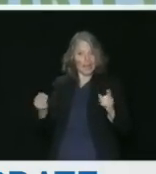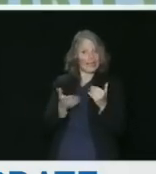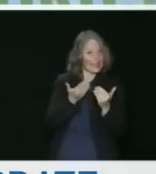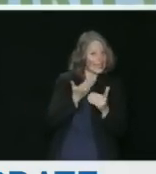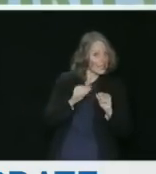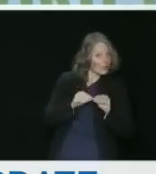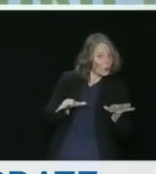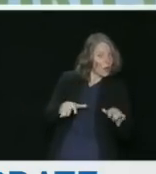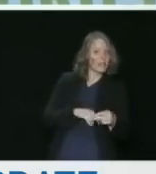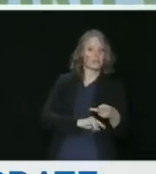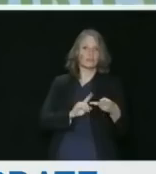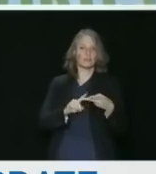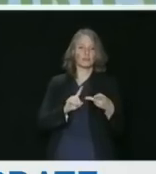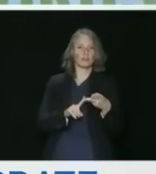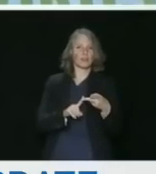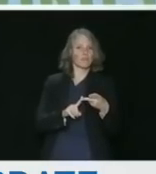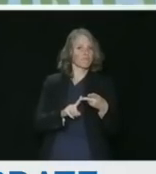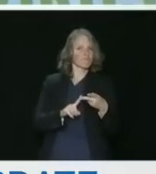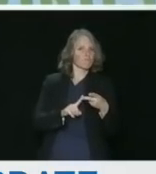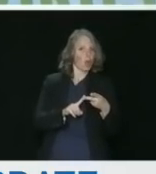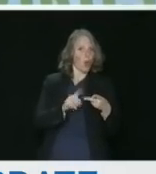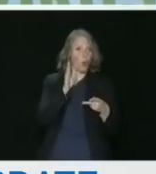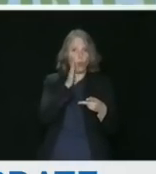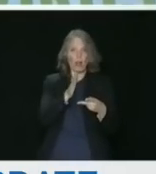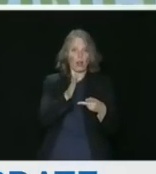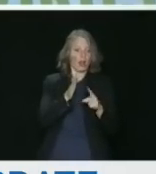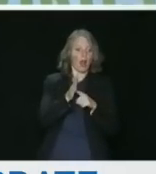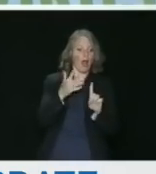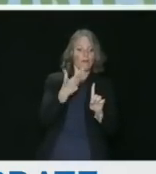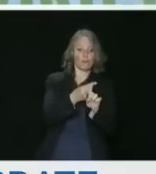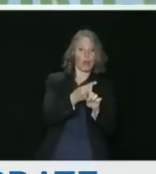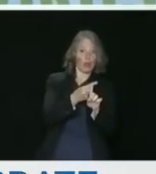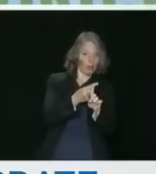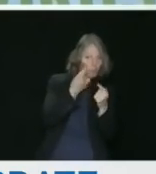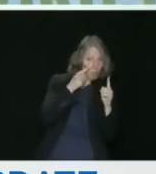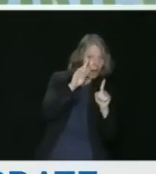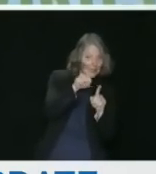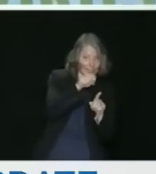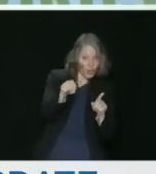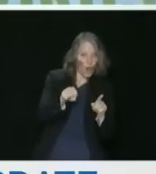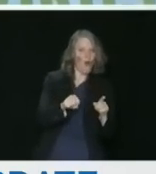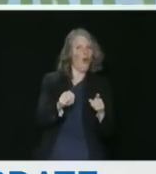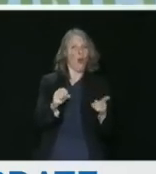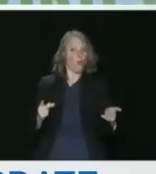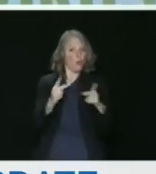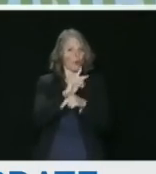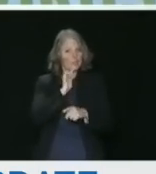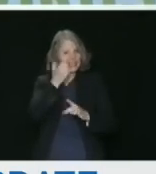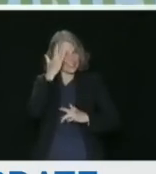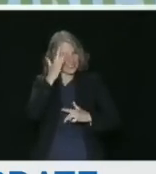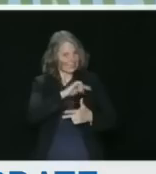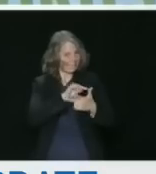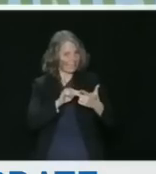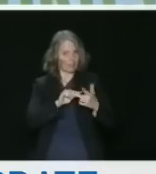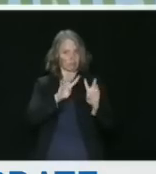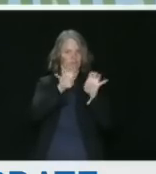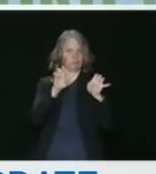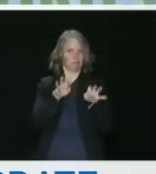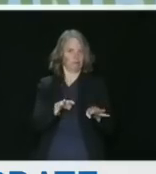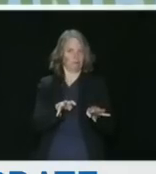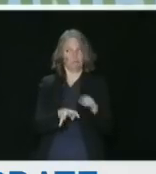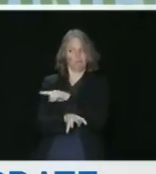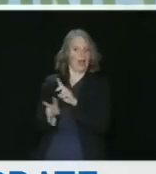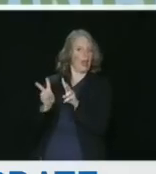be concerning in terms of immune escape? Does it cause more severe illness? We don't know any of those parameters. There's